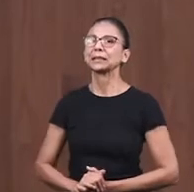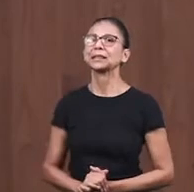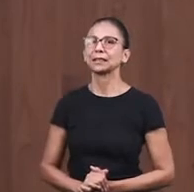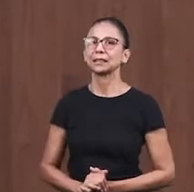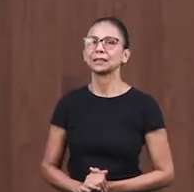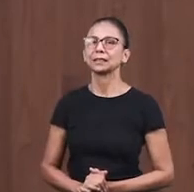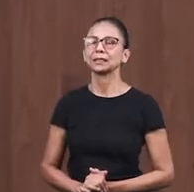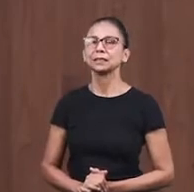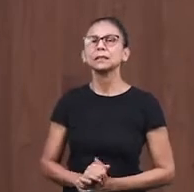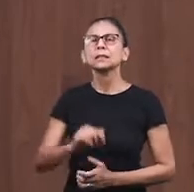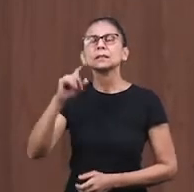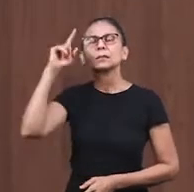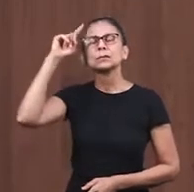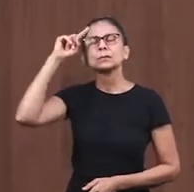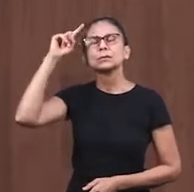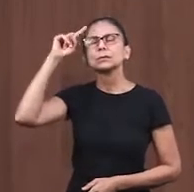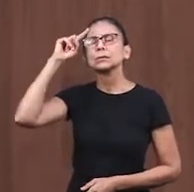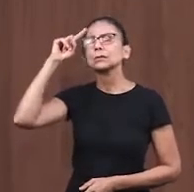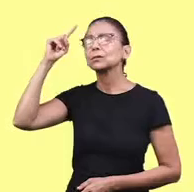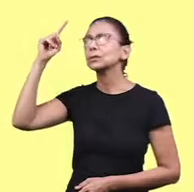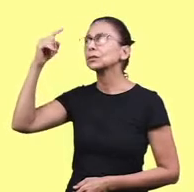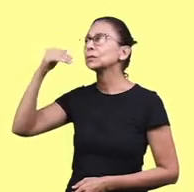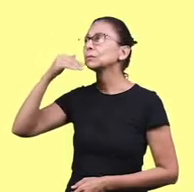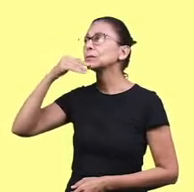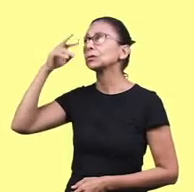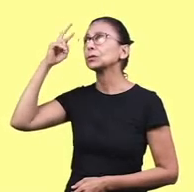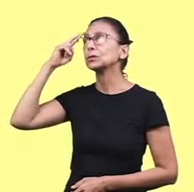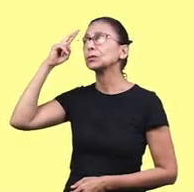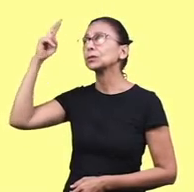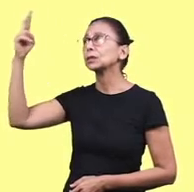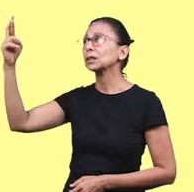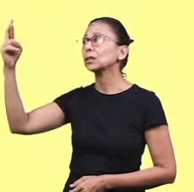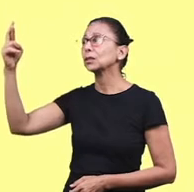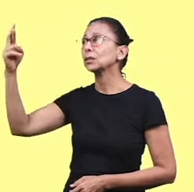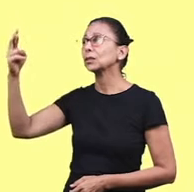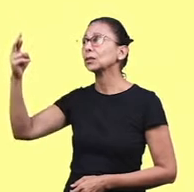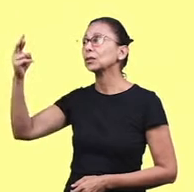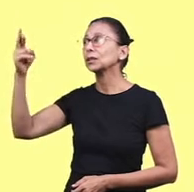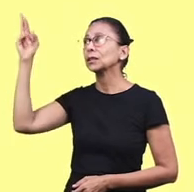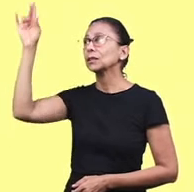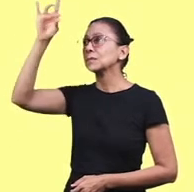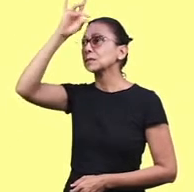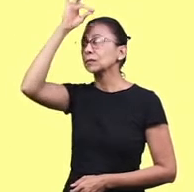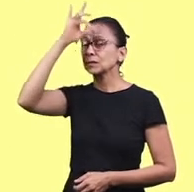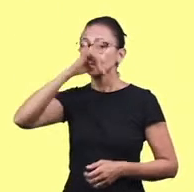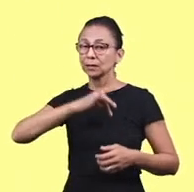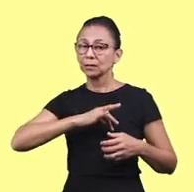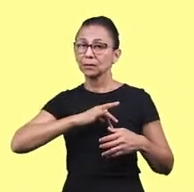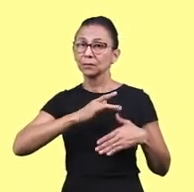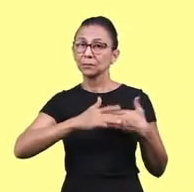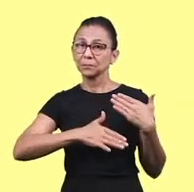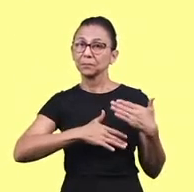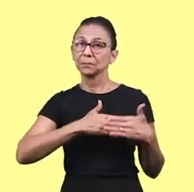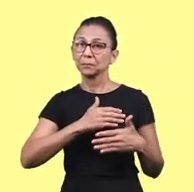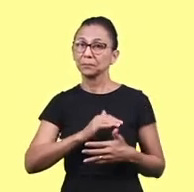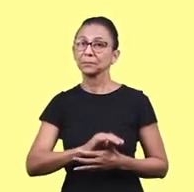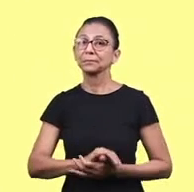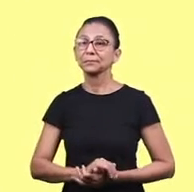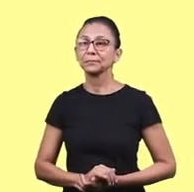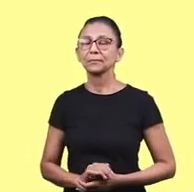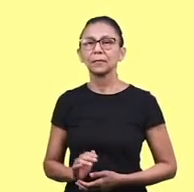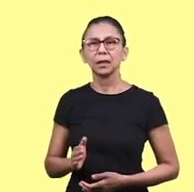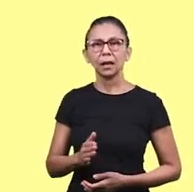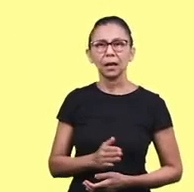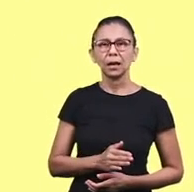Praying, and asking each day for the Lord to fill with His Holy Spirit. Many children are growing